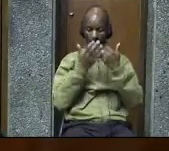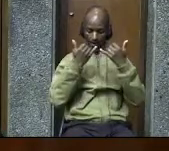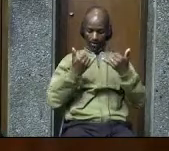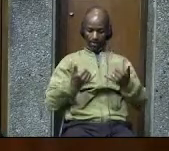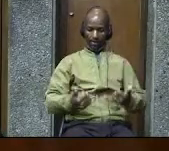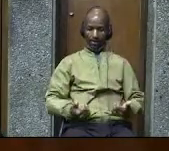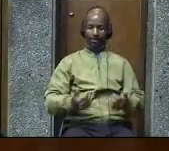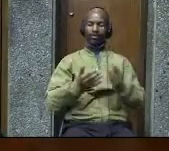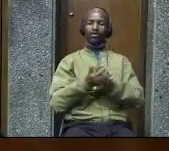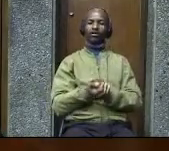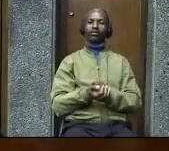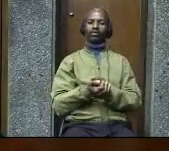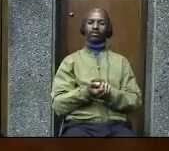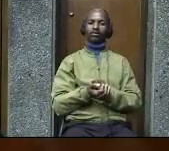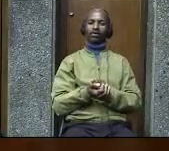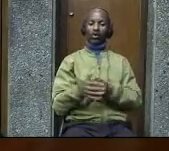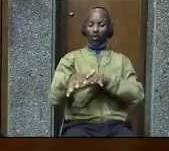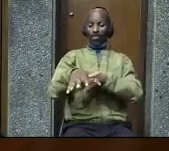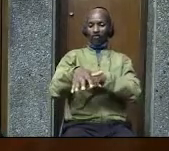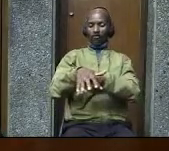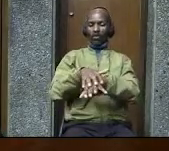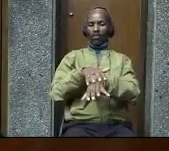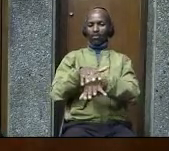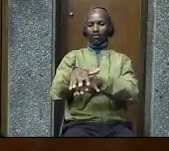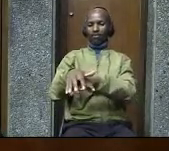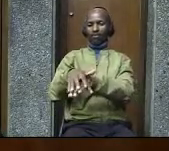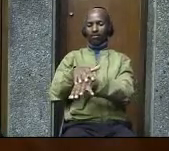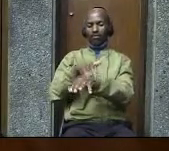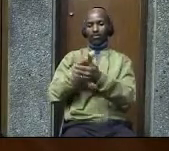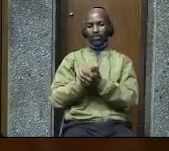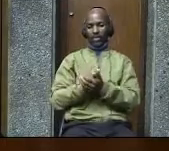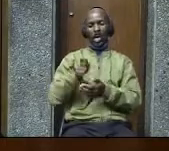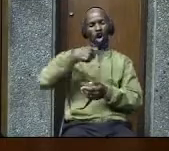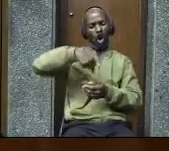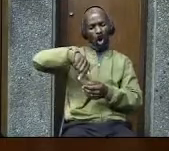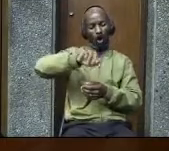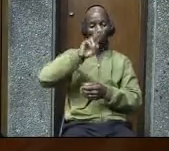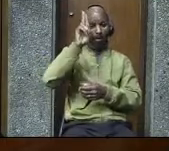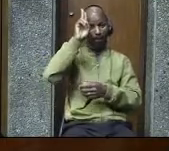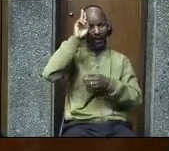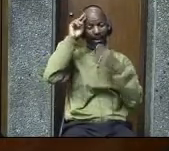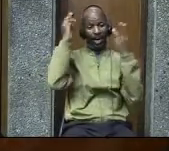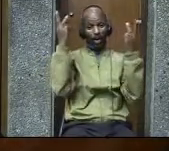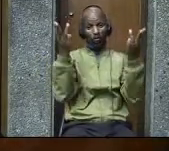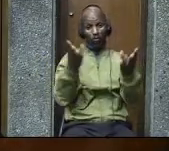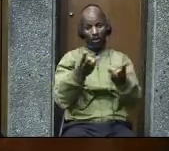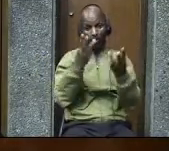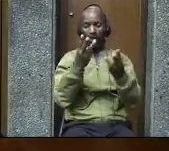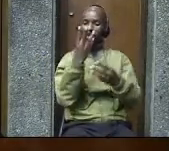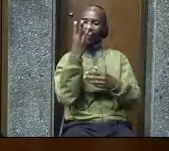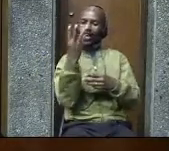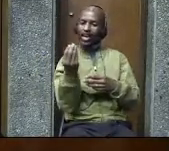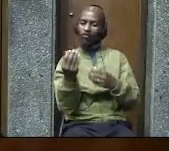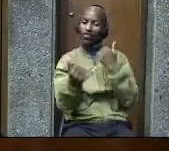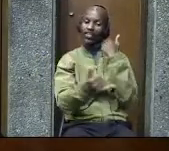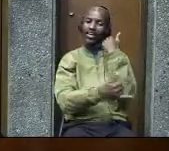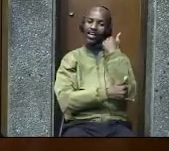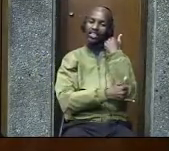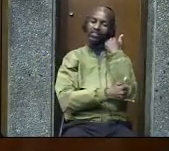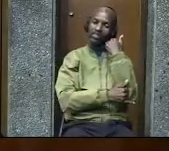Now, on the farms, all the black people that we have in this